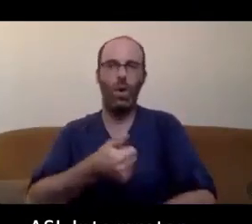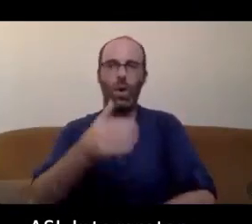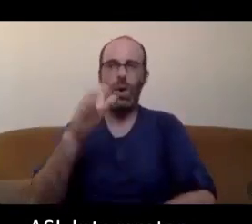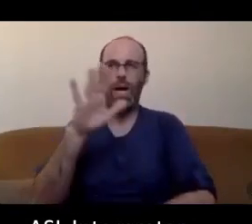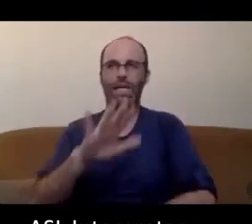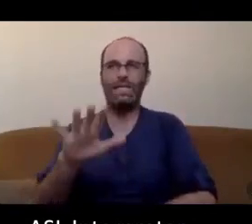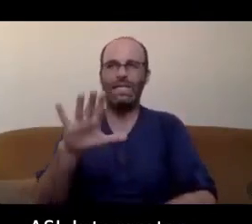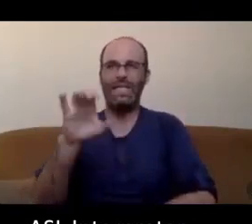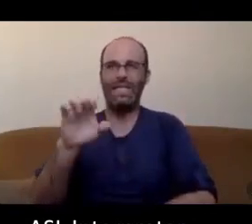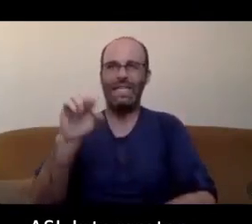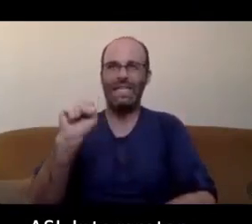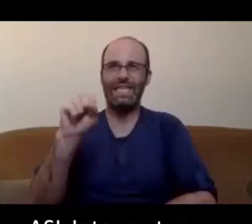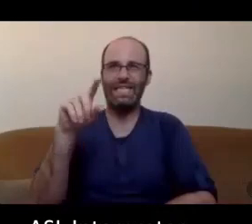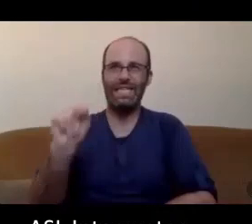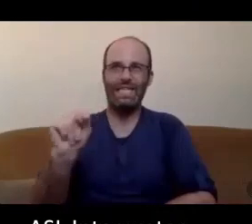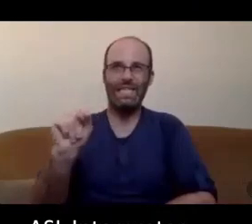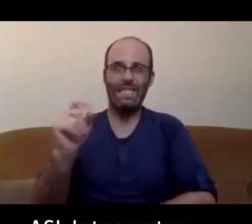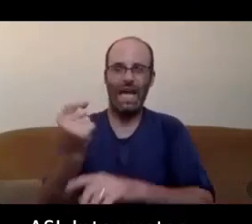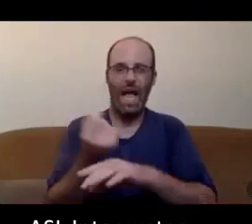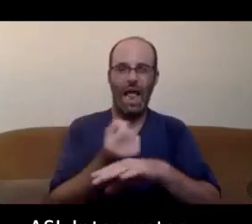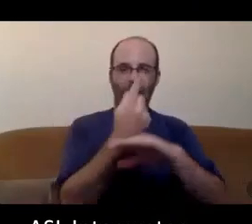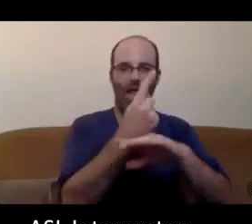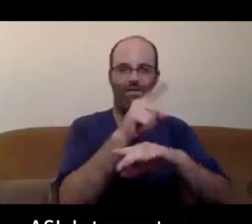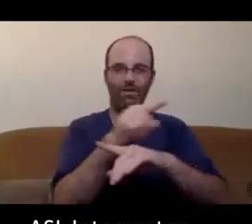time, that's 11 till 2.